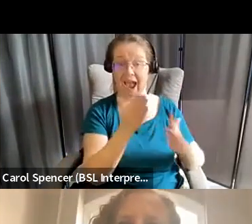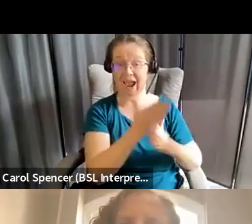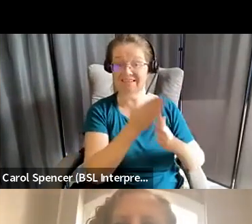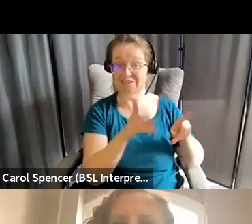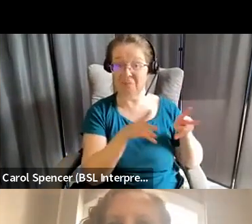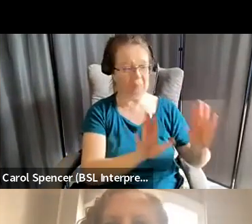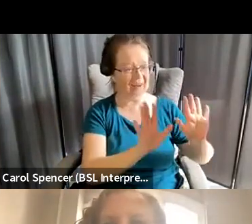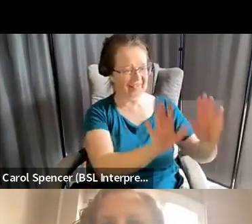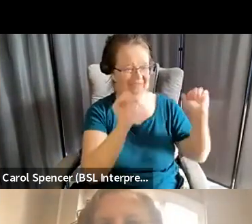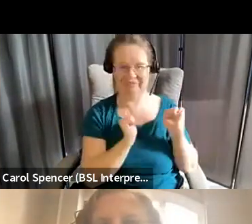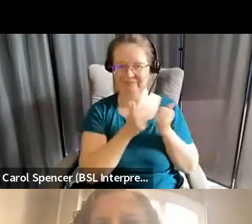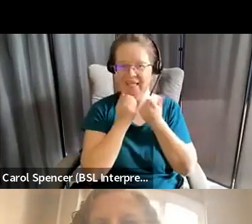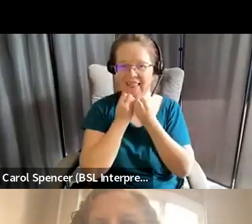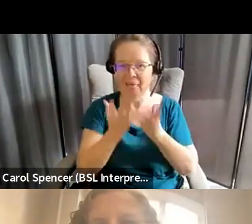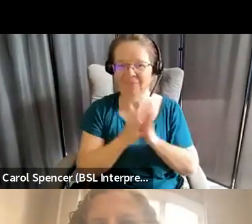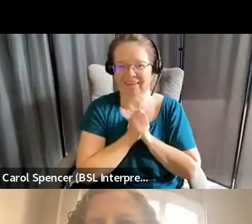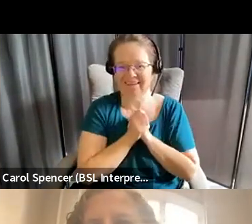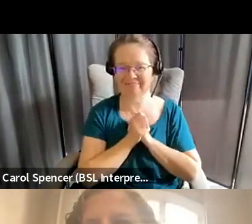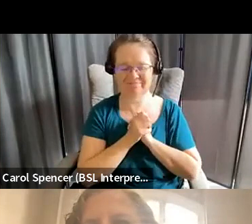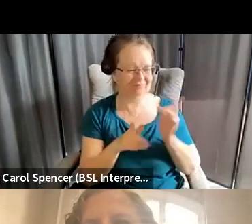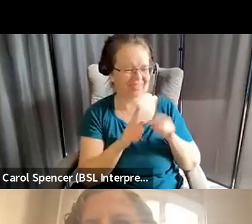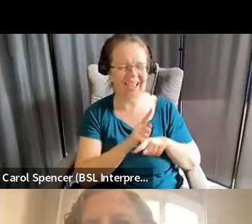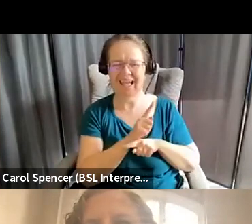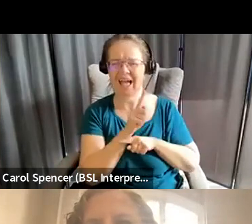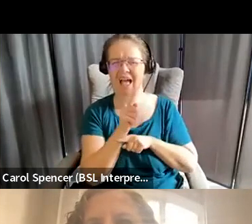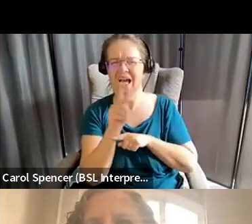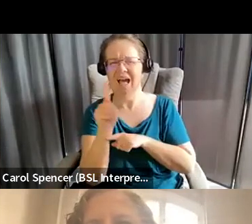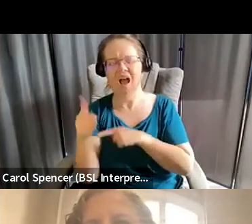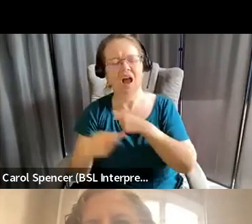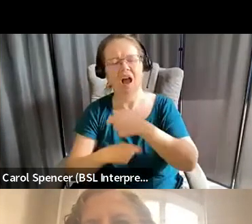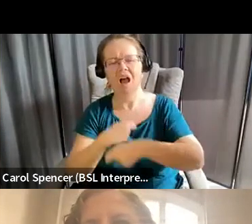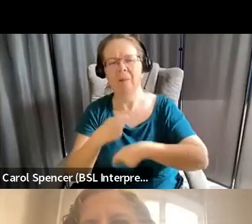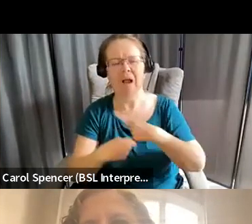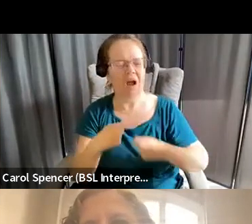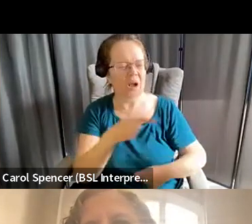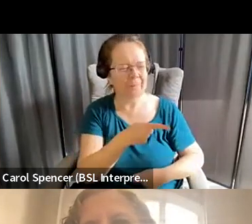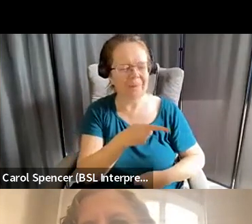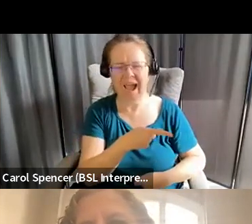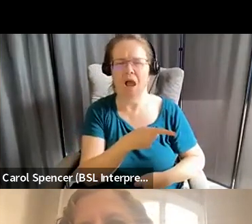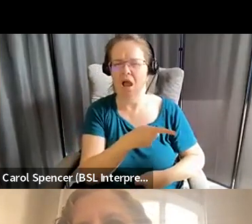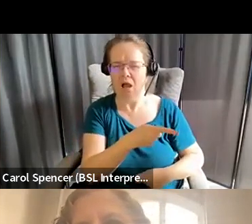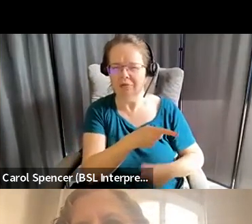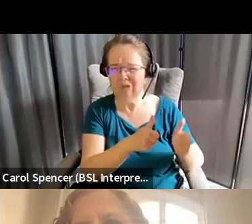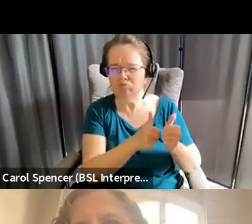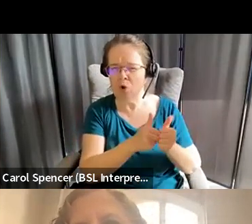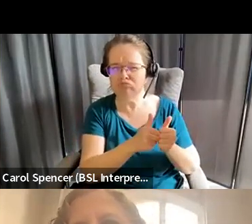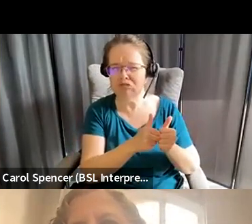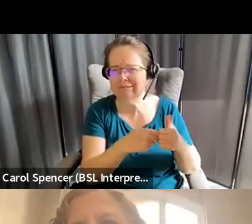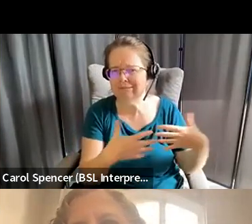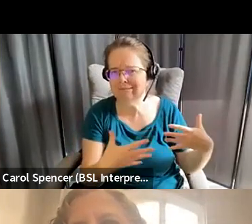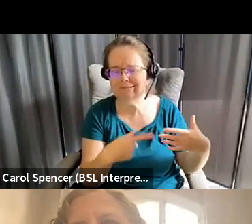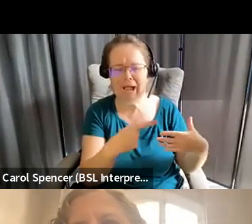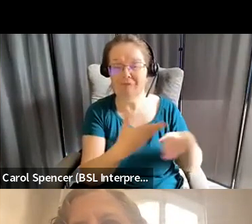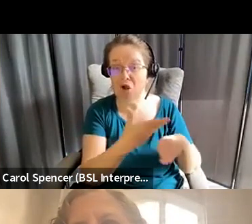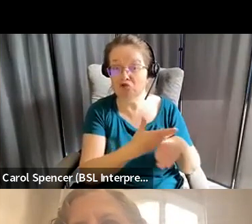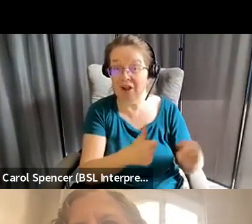leave it that way, right? Mm-hmm. We don't realize, like, over the time, how appropriate it is, how functional it